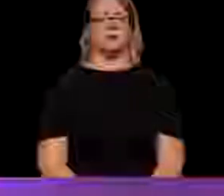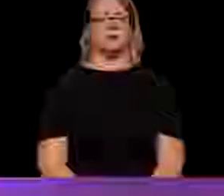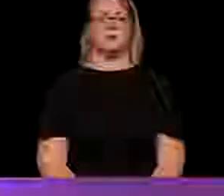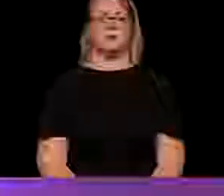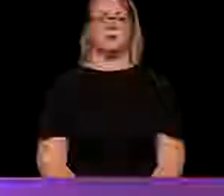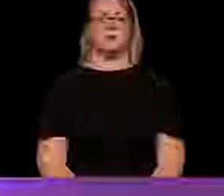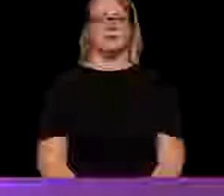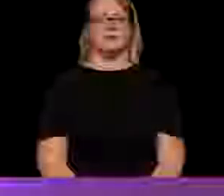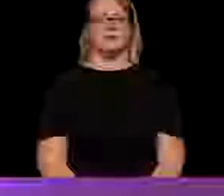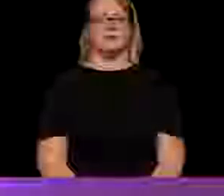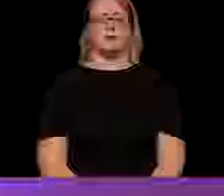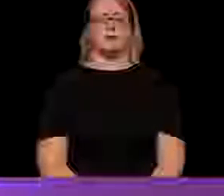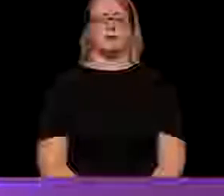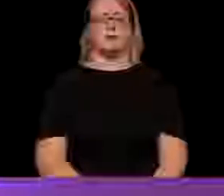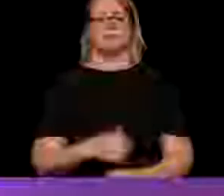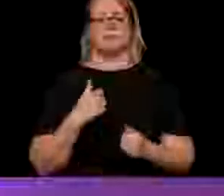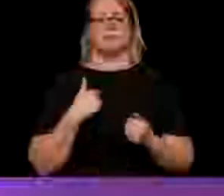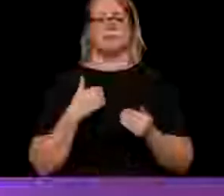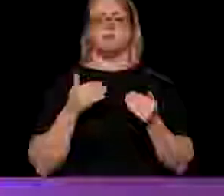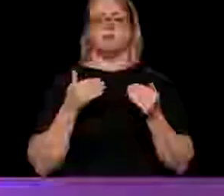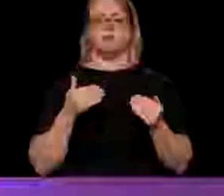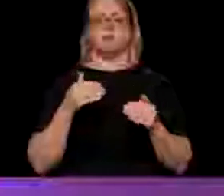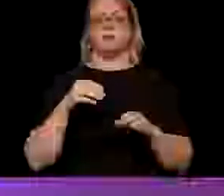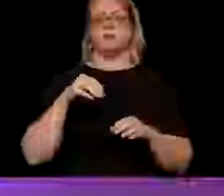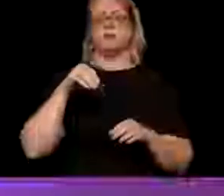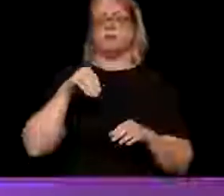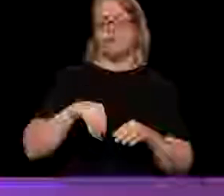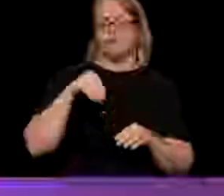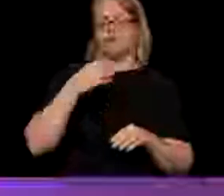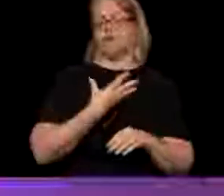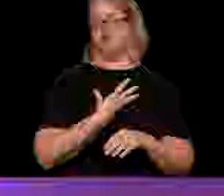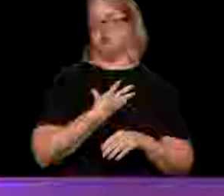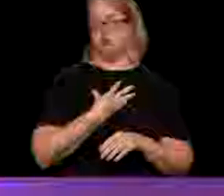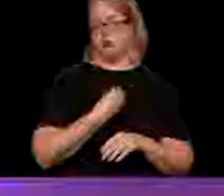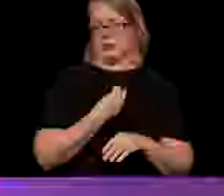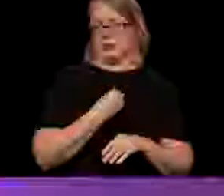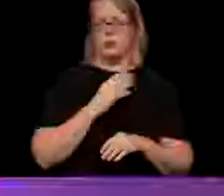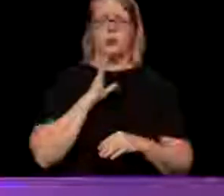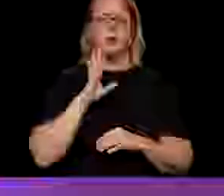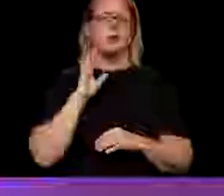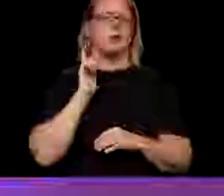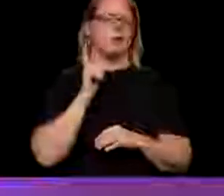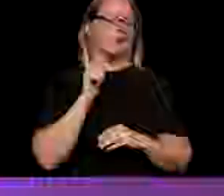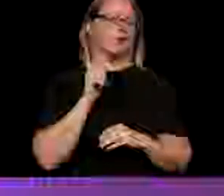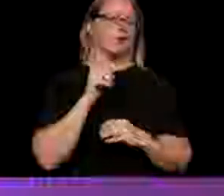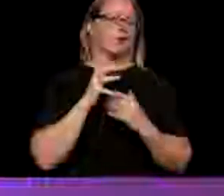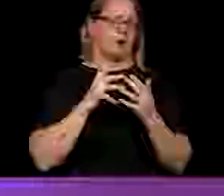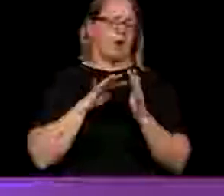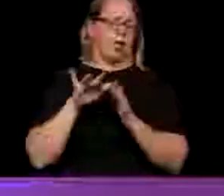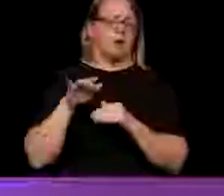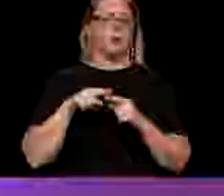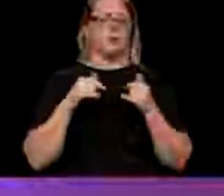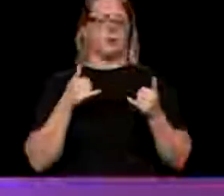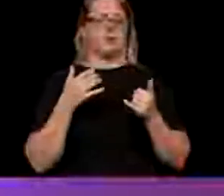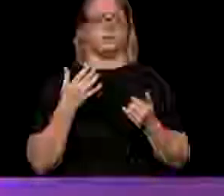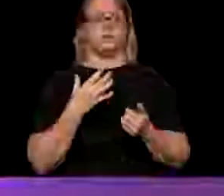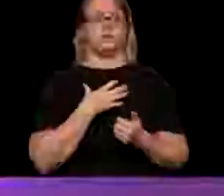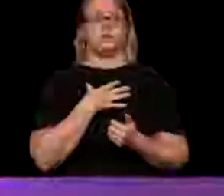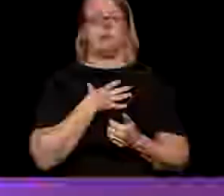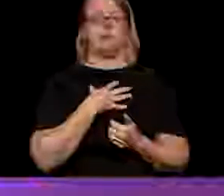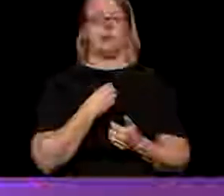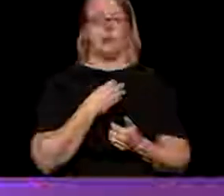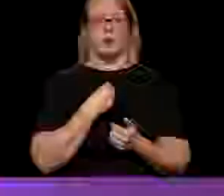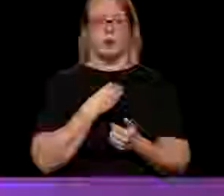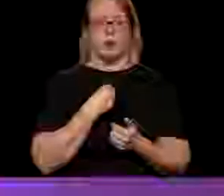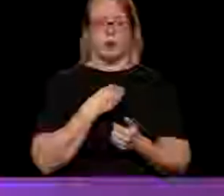and then we'll get back and fill them in. Now there's 2 ways to hold the brother paintbrush. You've got the wide